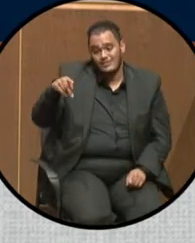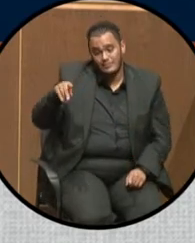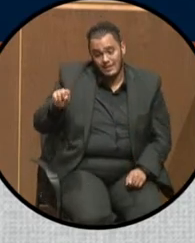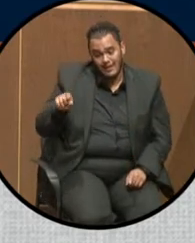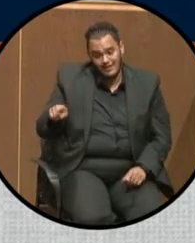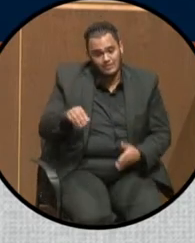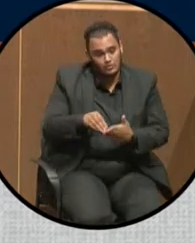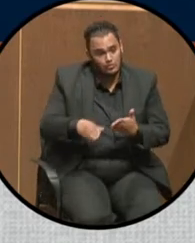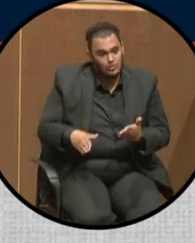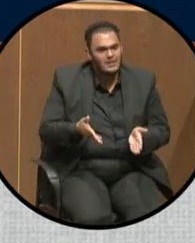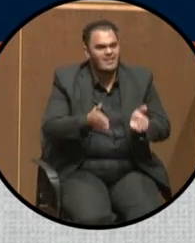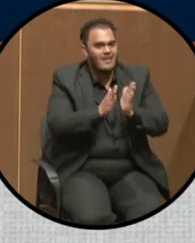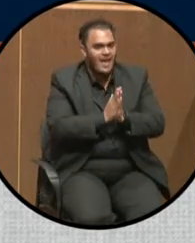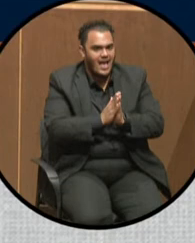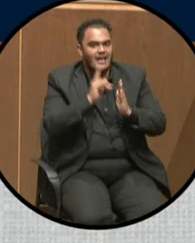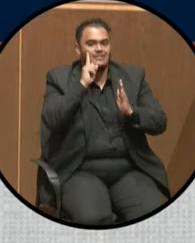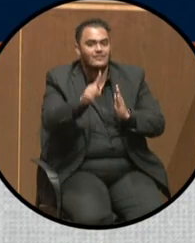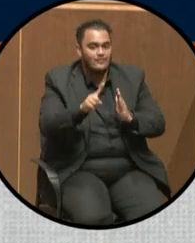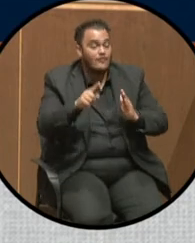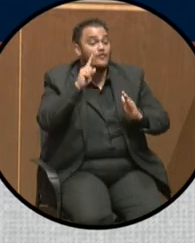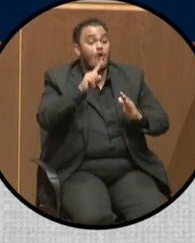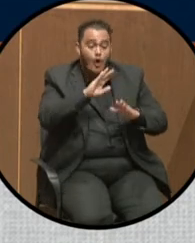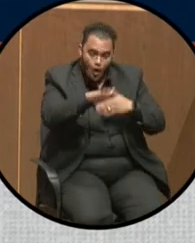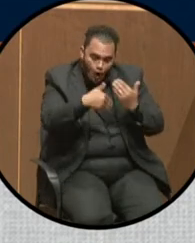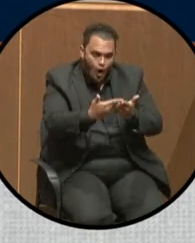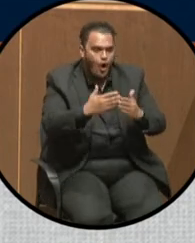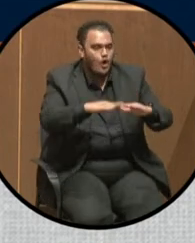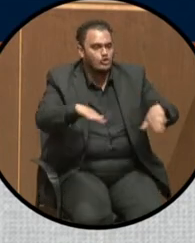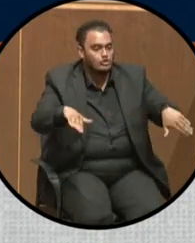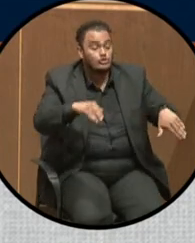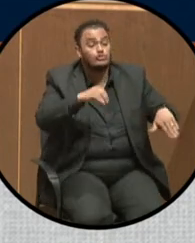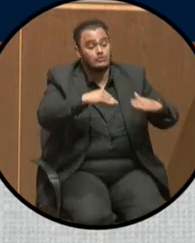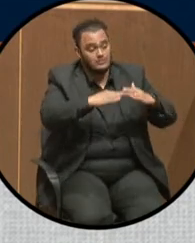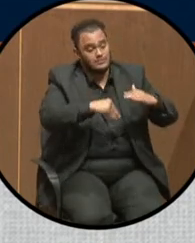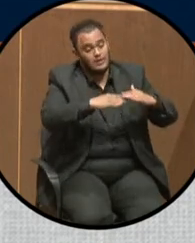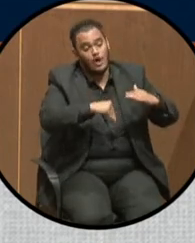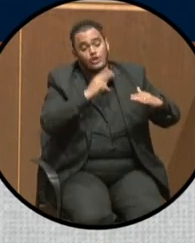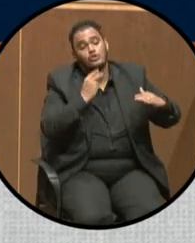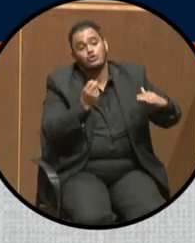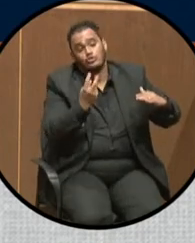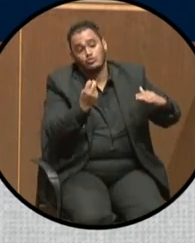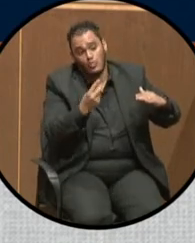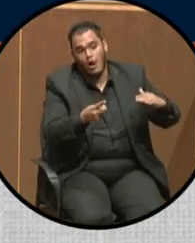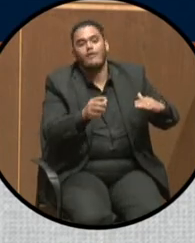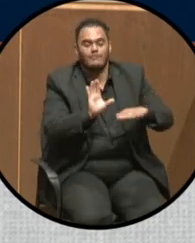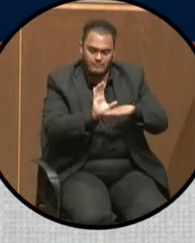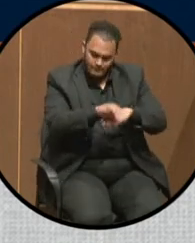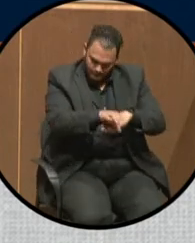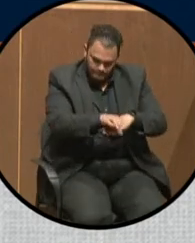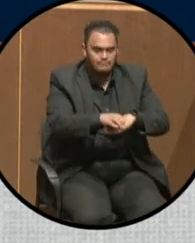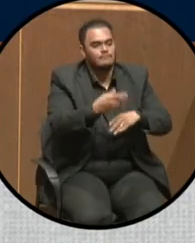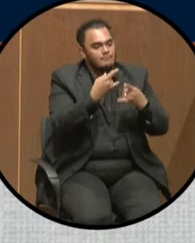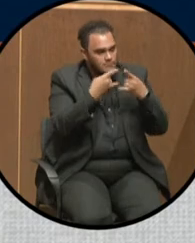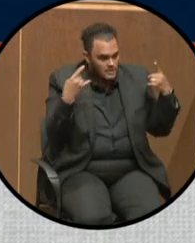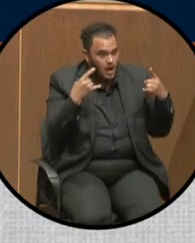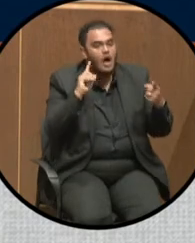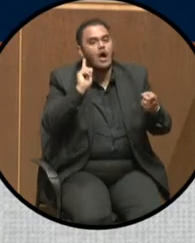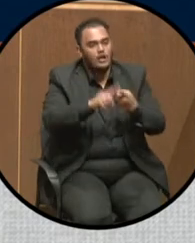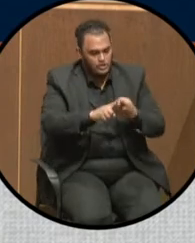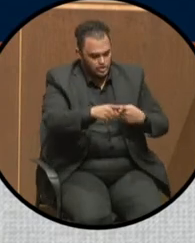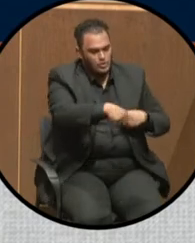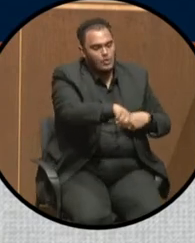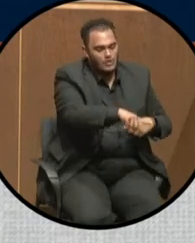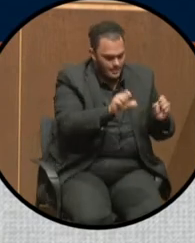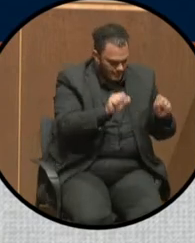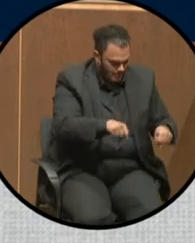make face coverings mandatory for children under 12 only until that age group has the opportunity to obtain the vaccine should